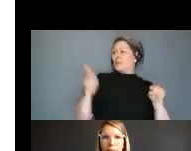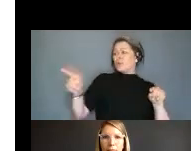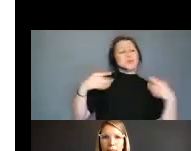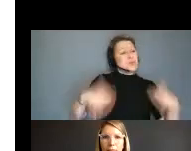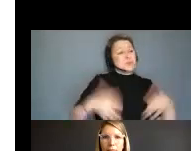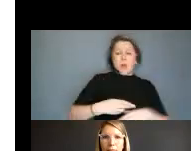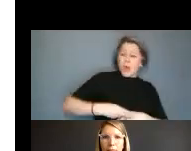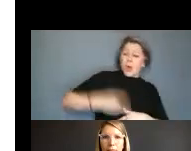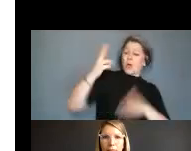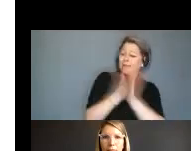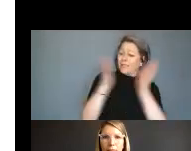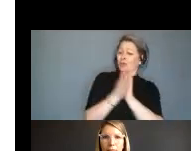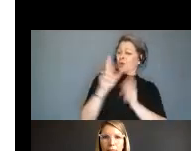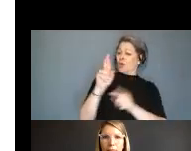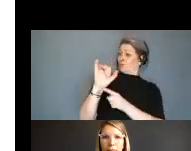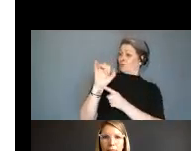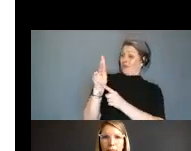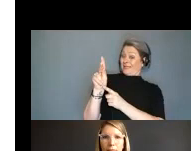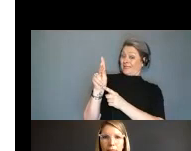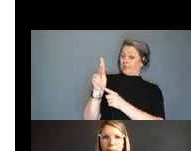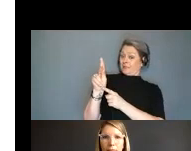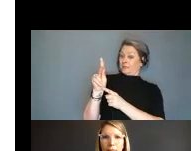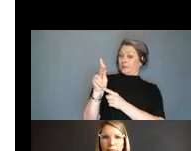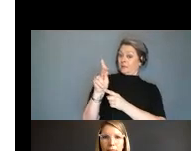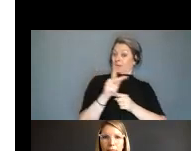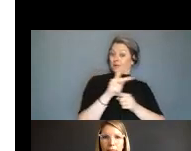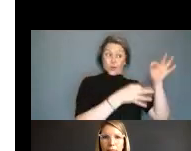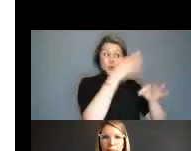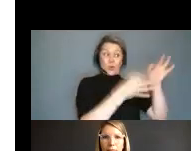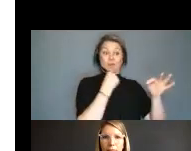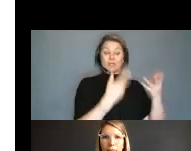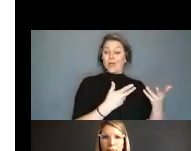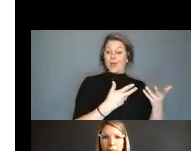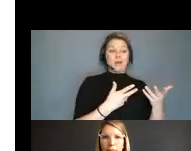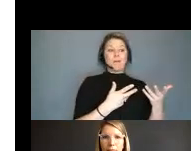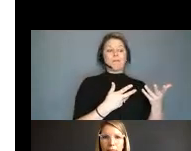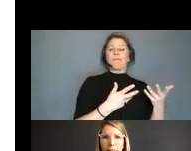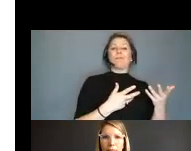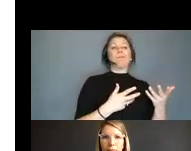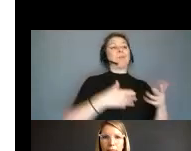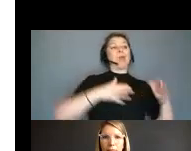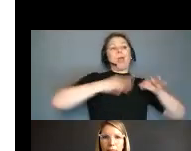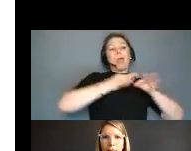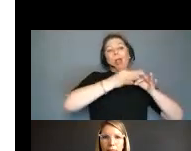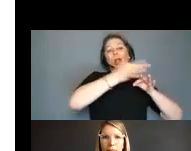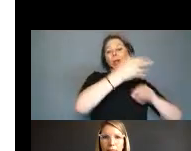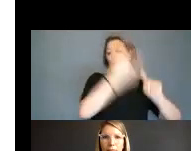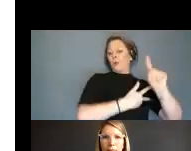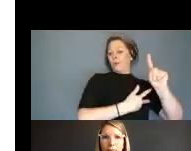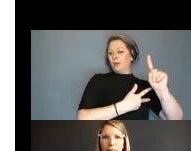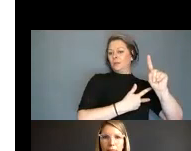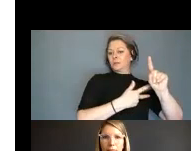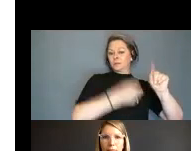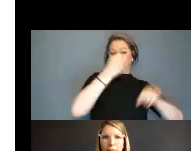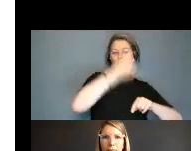here. But according to the court folks, it's going to be 3 months until we get a hearing and a judge gets to hear it. So